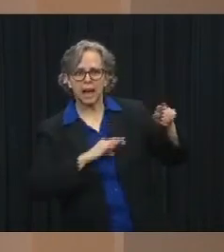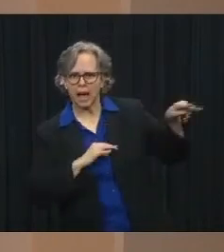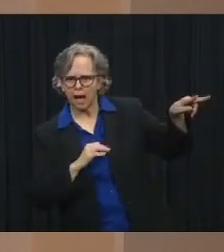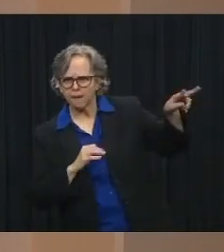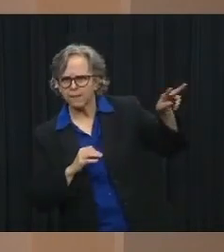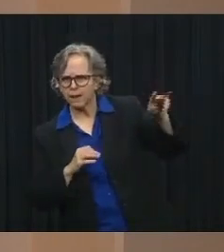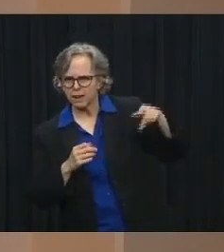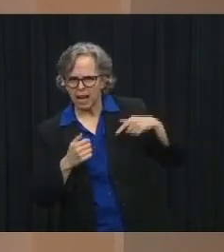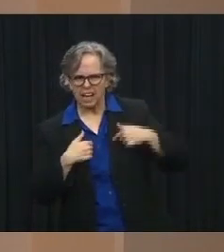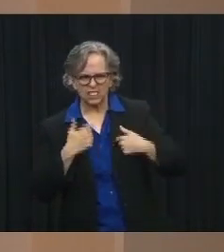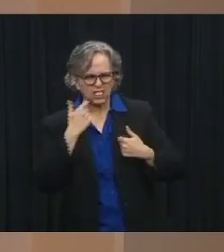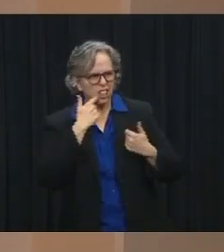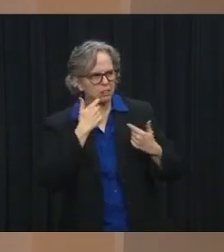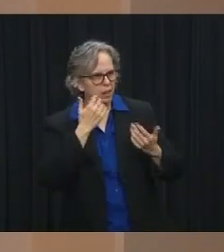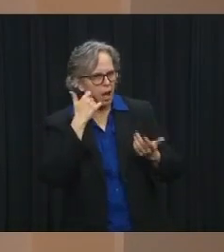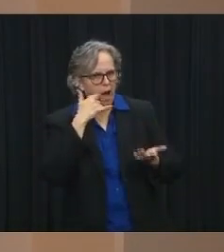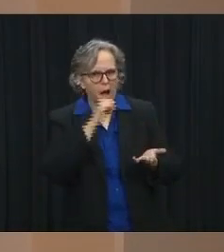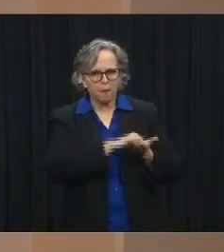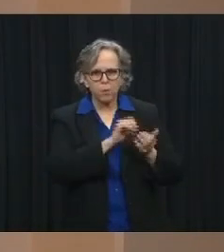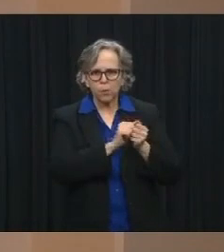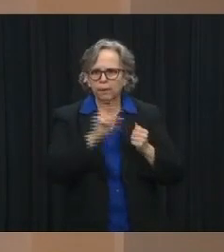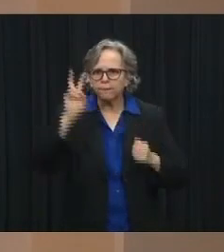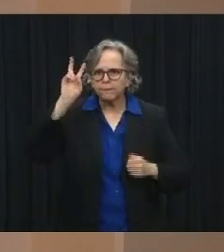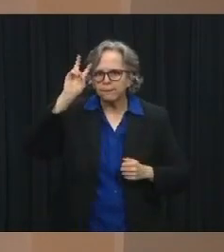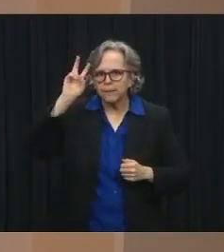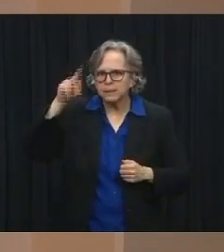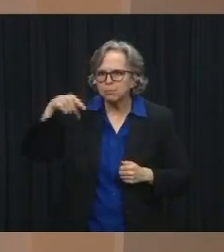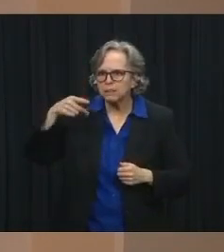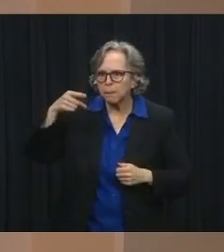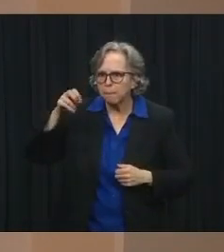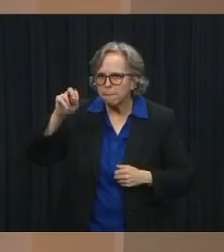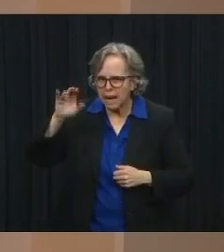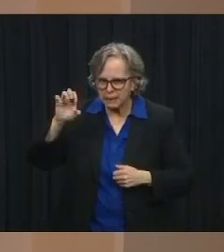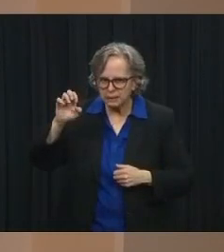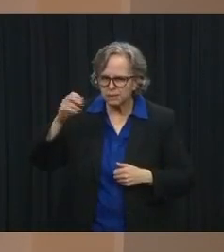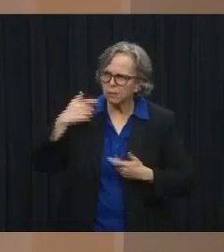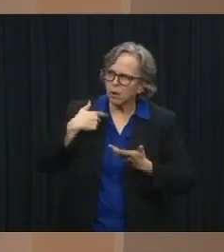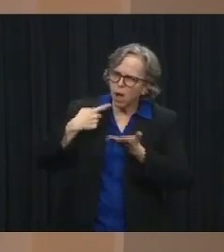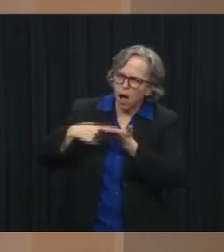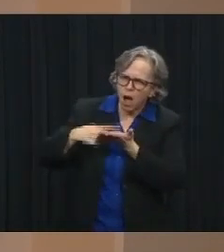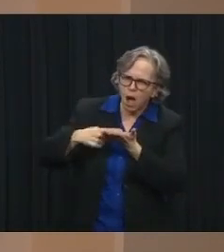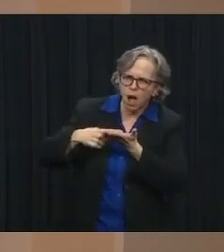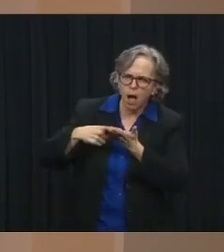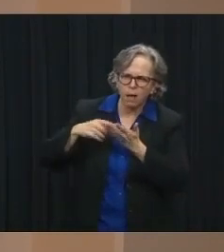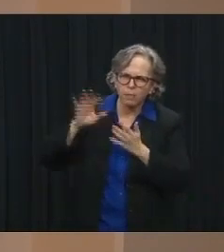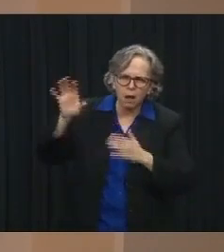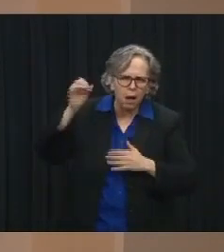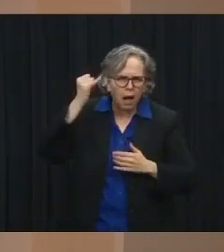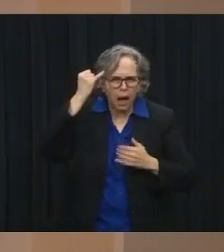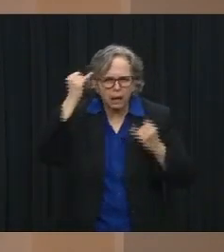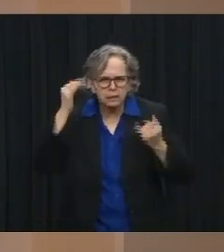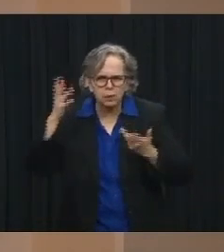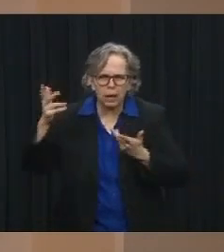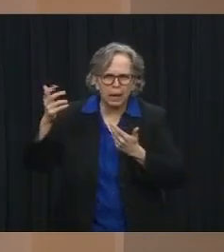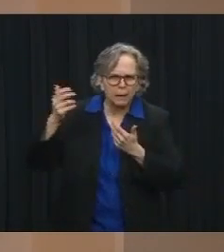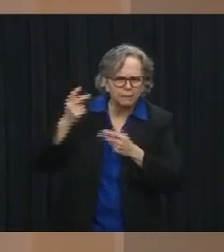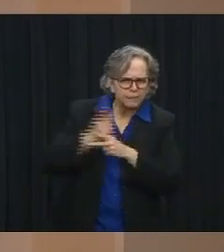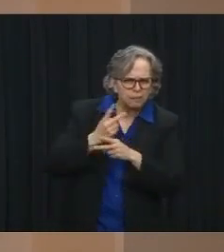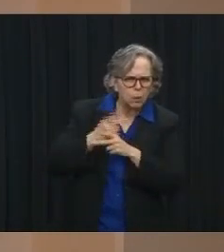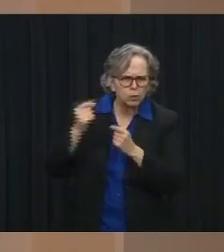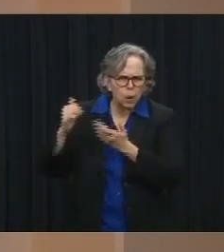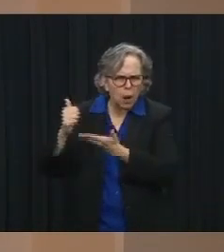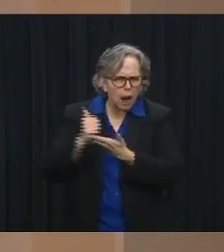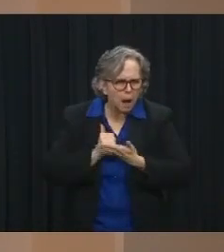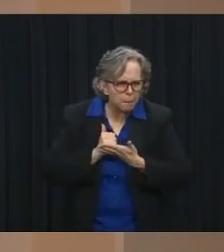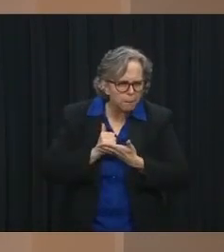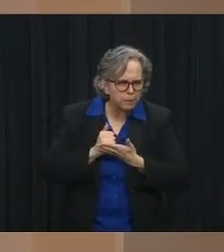and several other folks talking about what they're trying to do to help state and local government